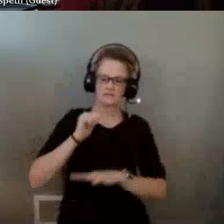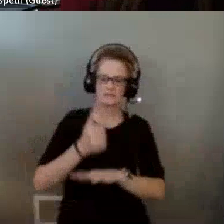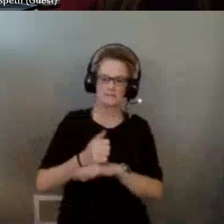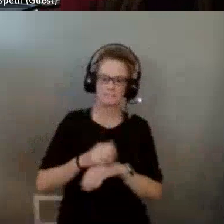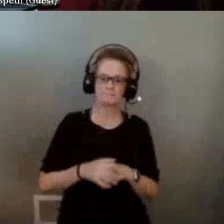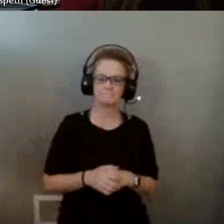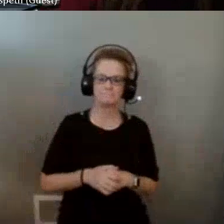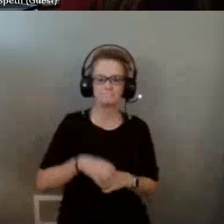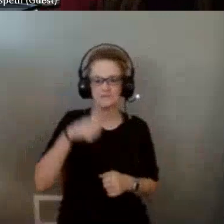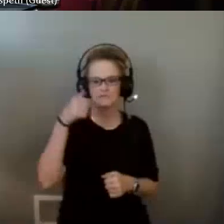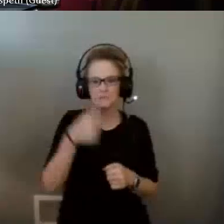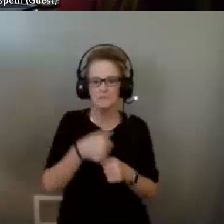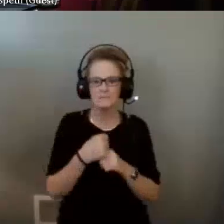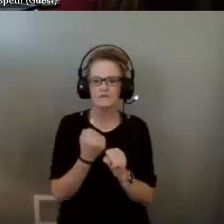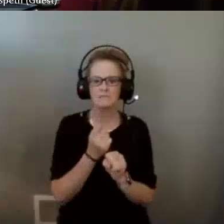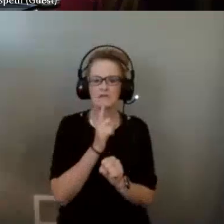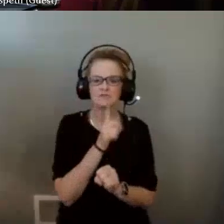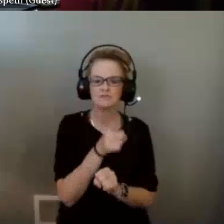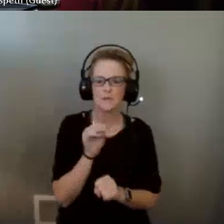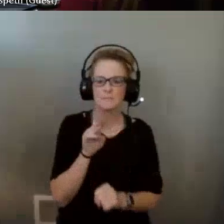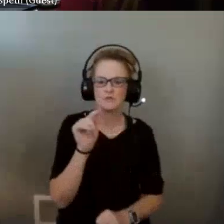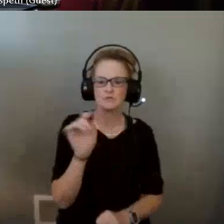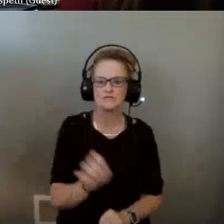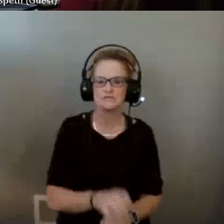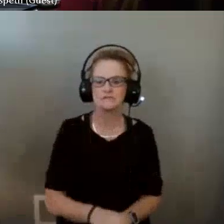Just a reminder to make sure that you're muted.